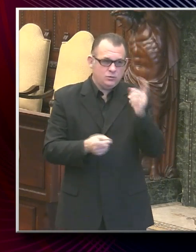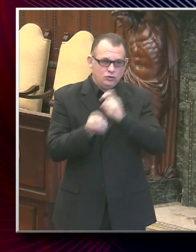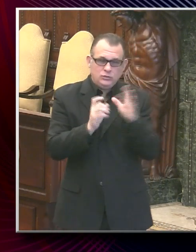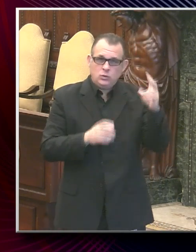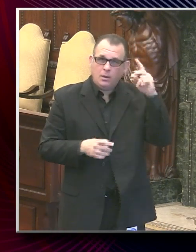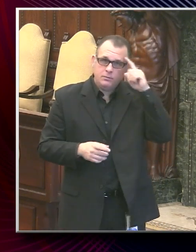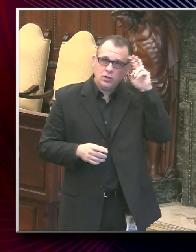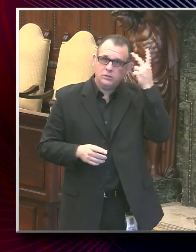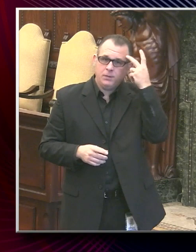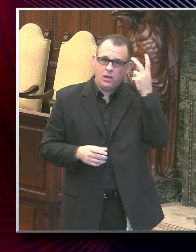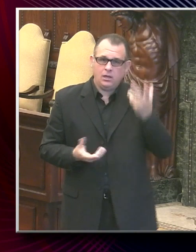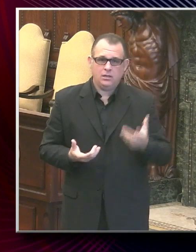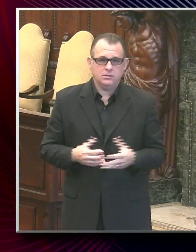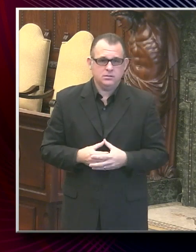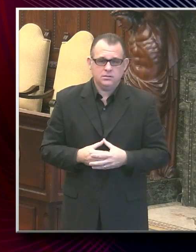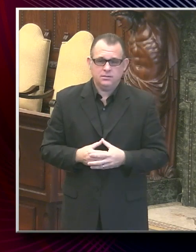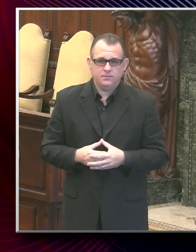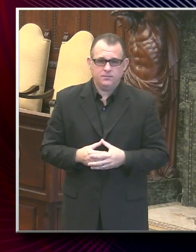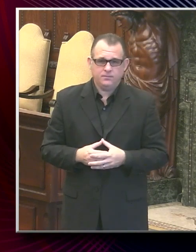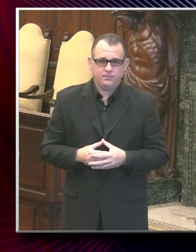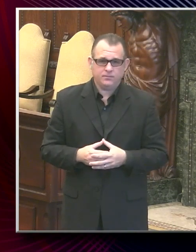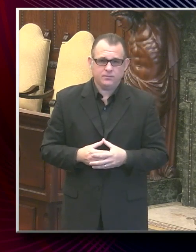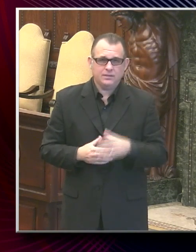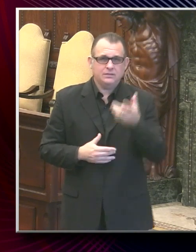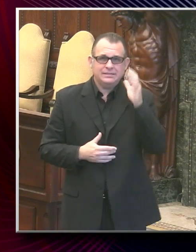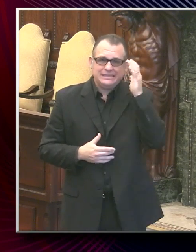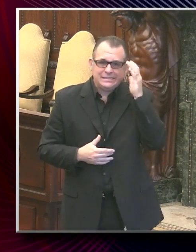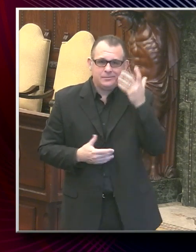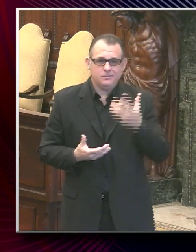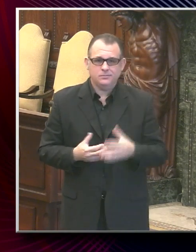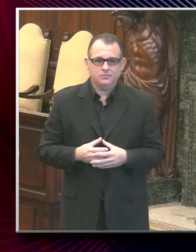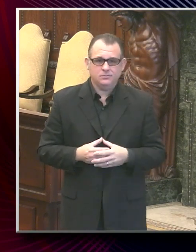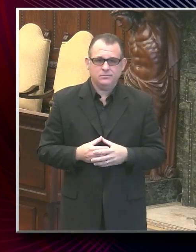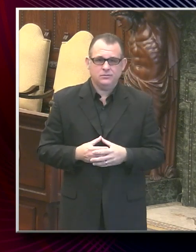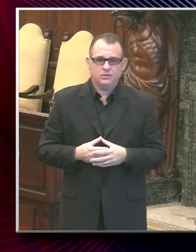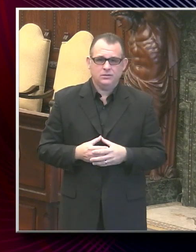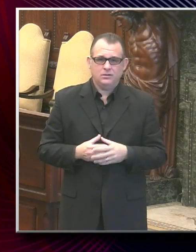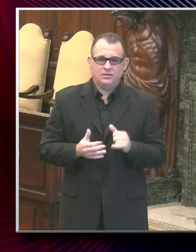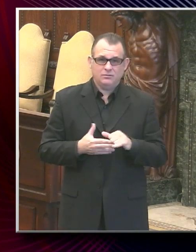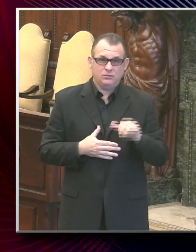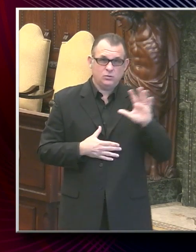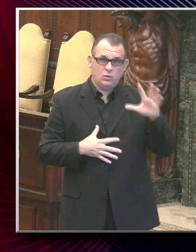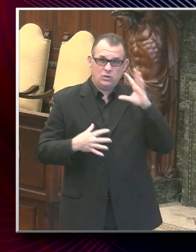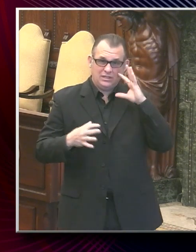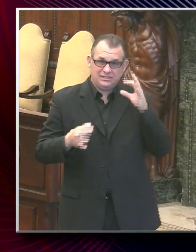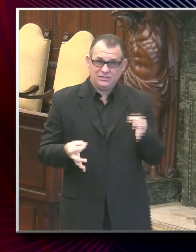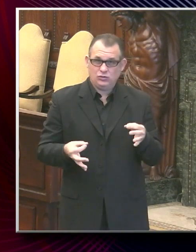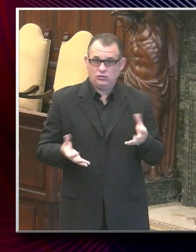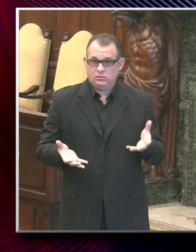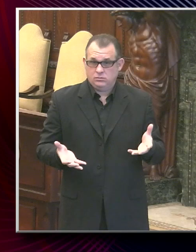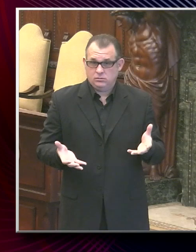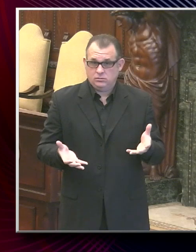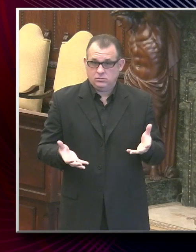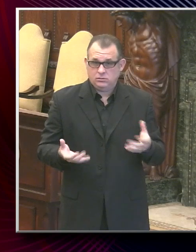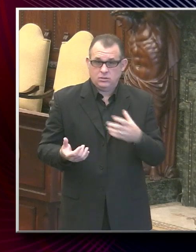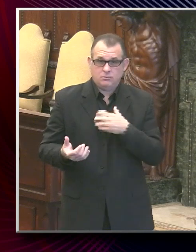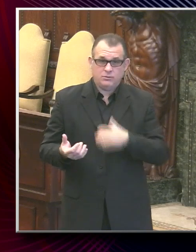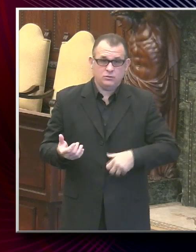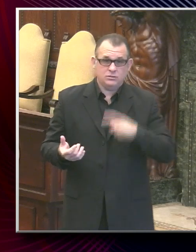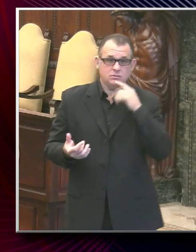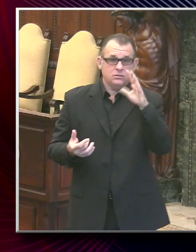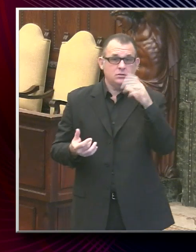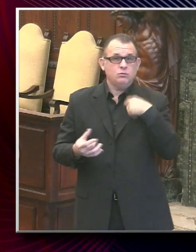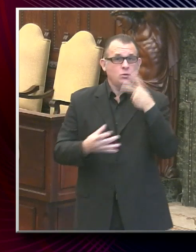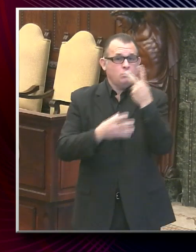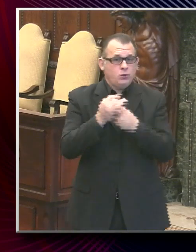of heart here. And it does appear, given the facts, that this was your decision primarily, Mayor. It was a mutual decision, and we had a